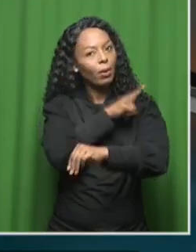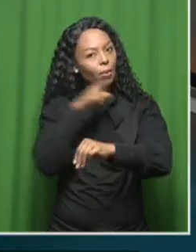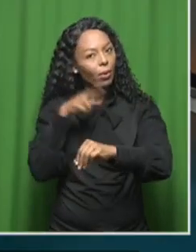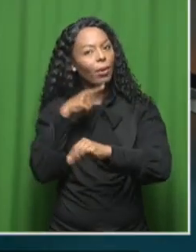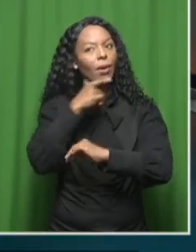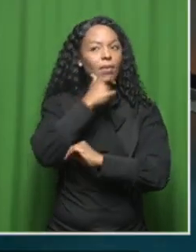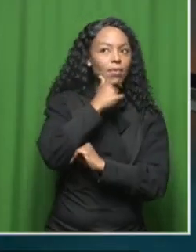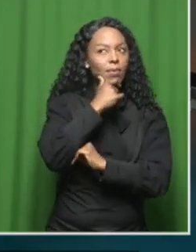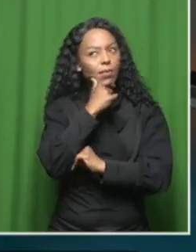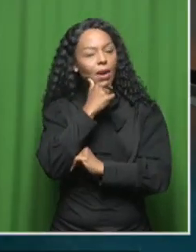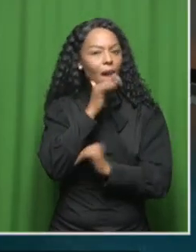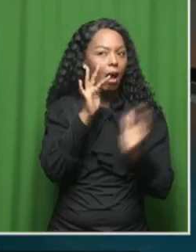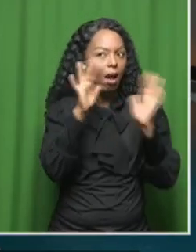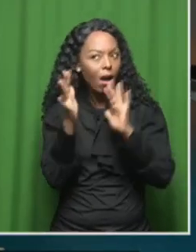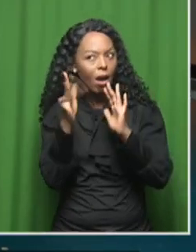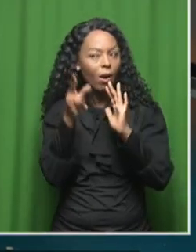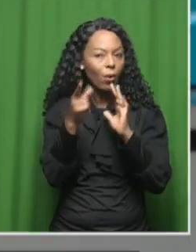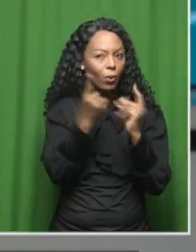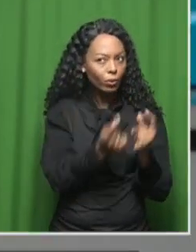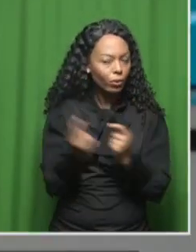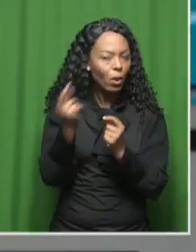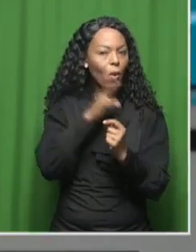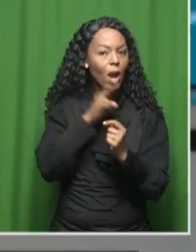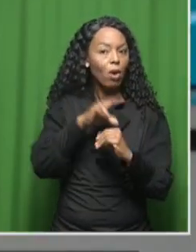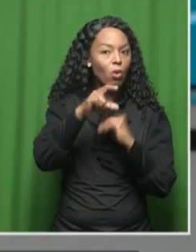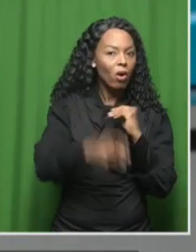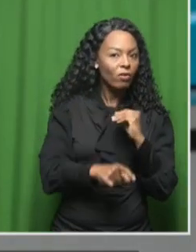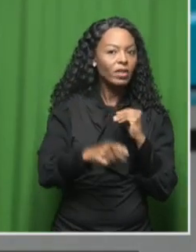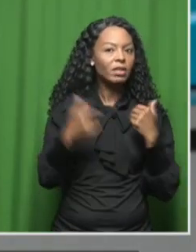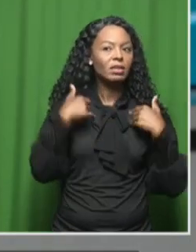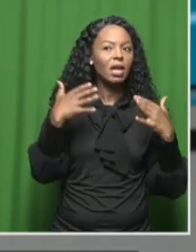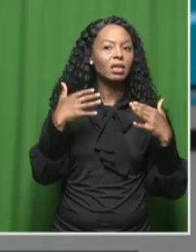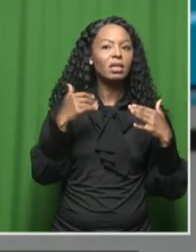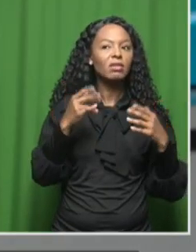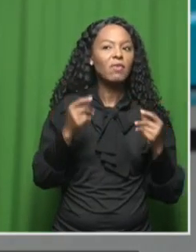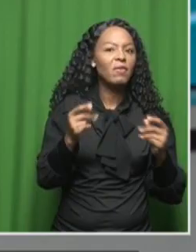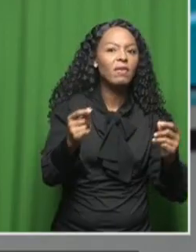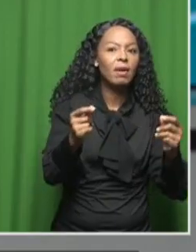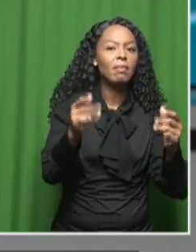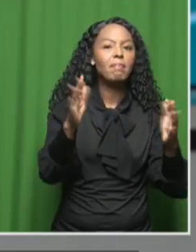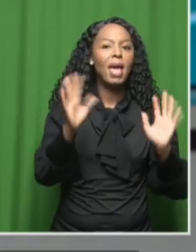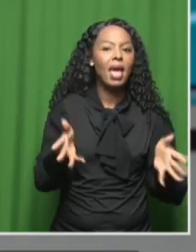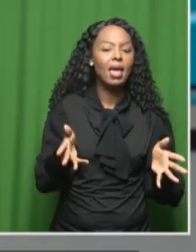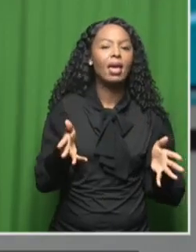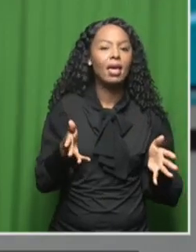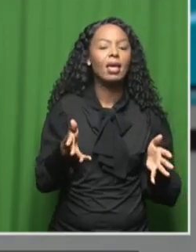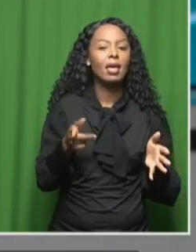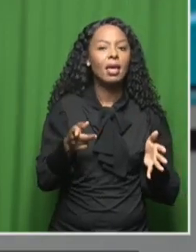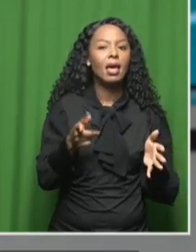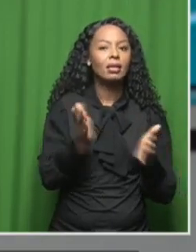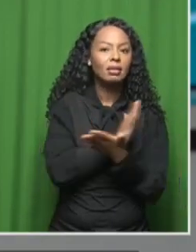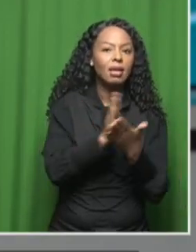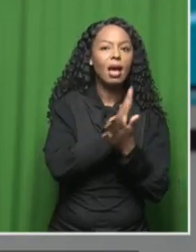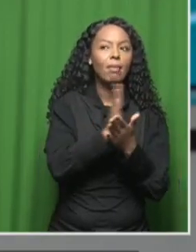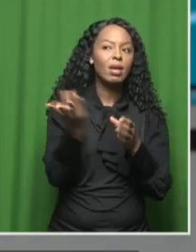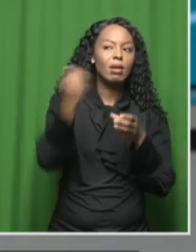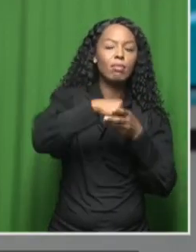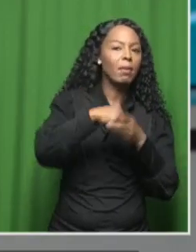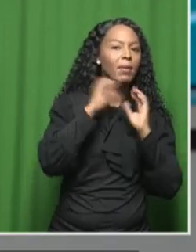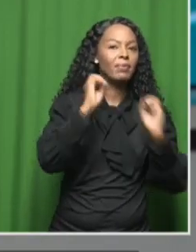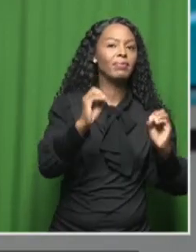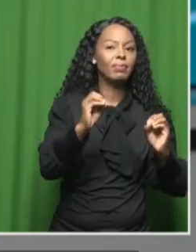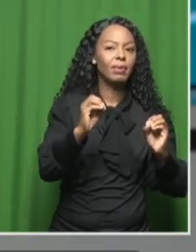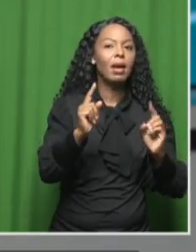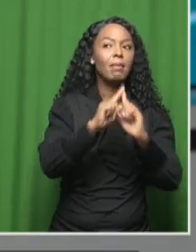important because this conference started on the back foot because of the fact that after the US elections, it is